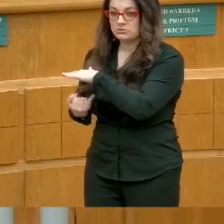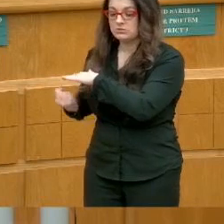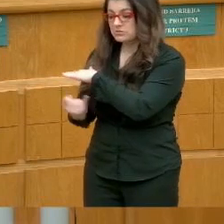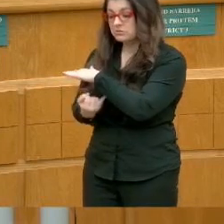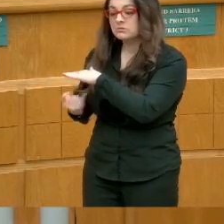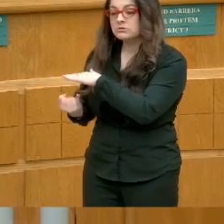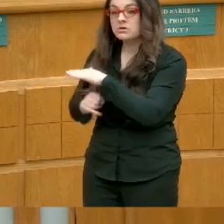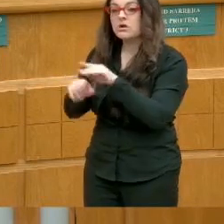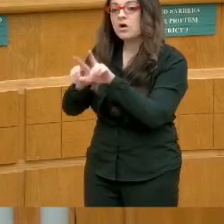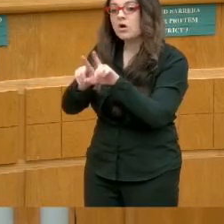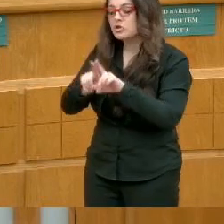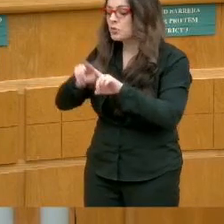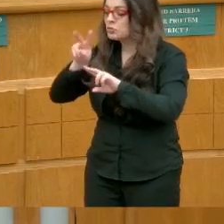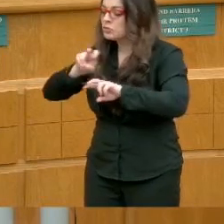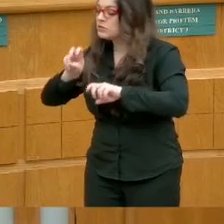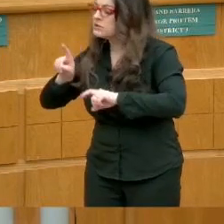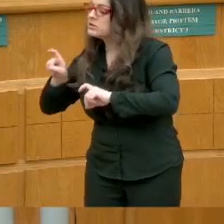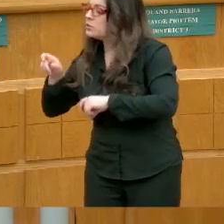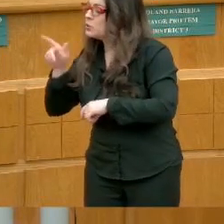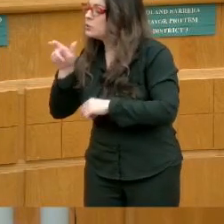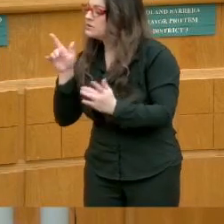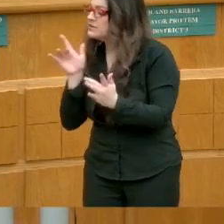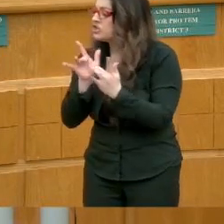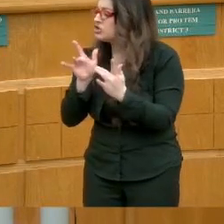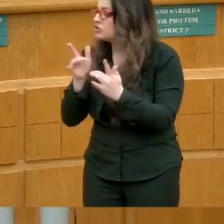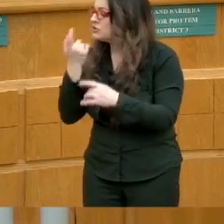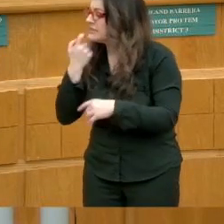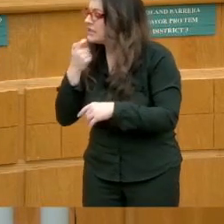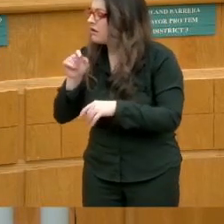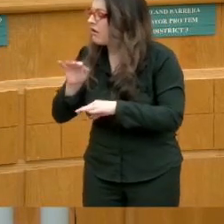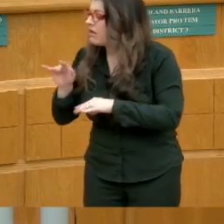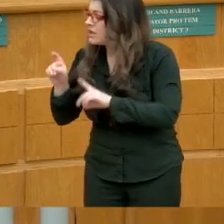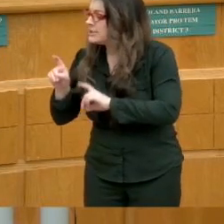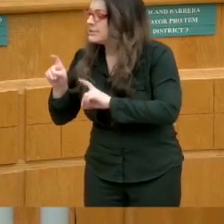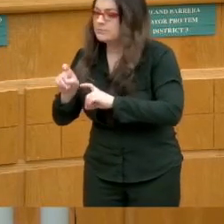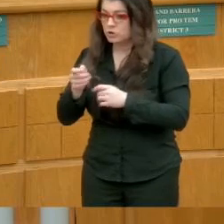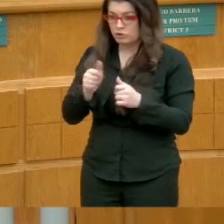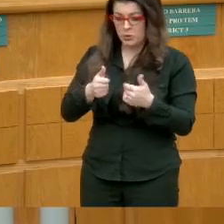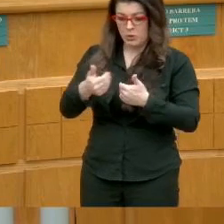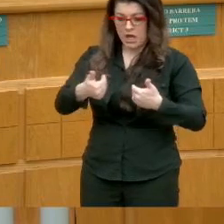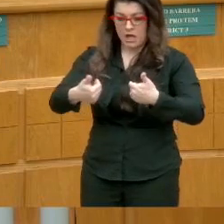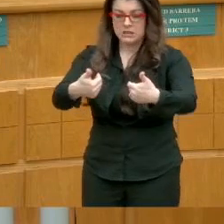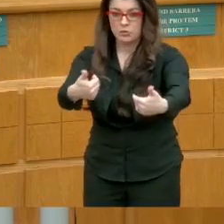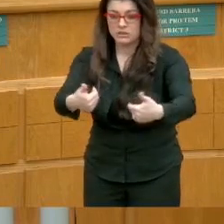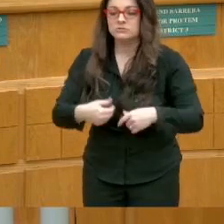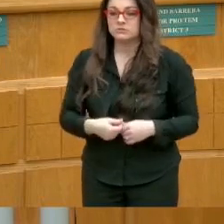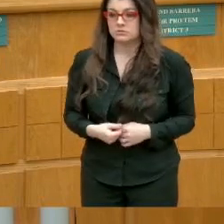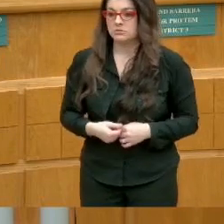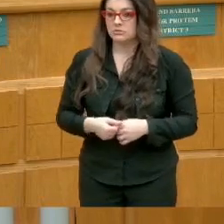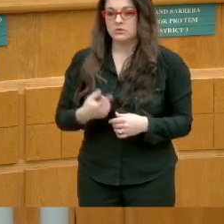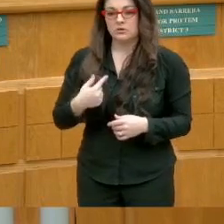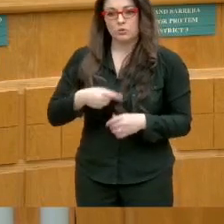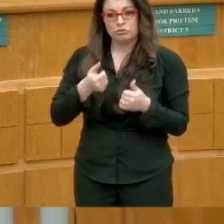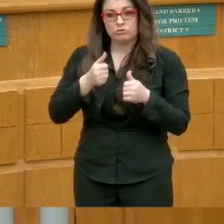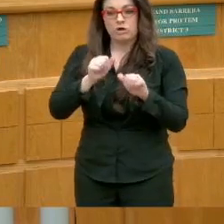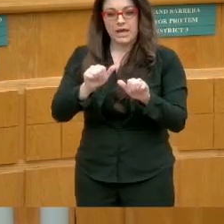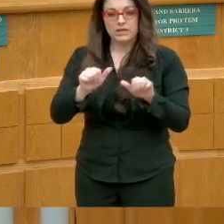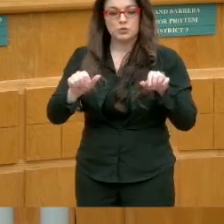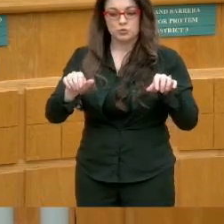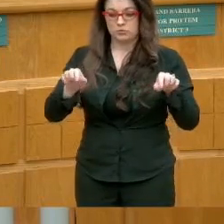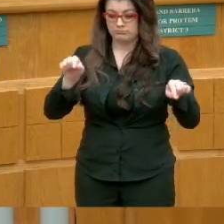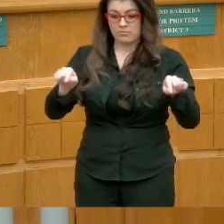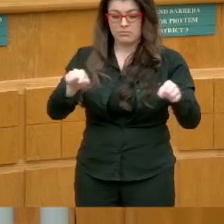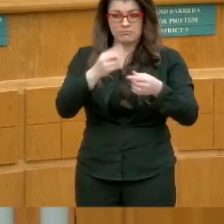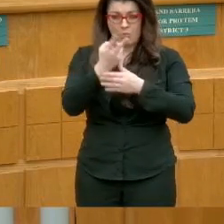that come in contact to the positive. These facilities are all doing their due diligence to keep these environments clean,